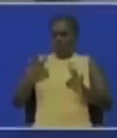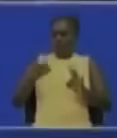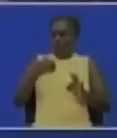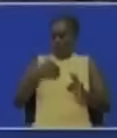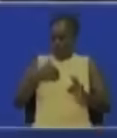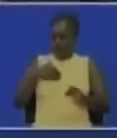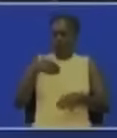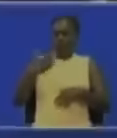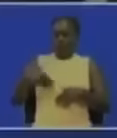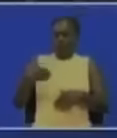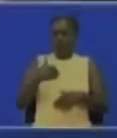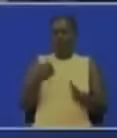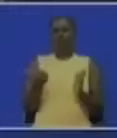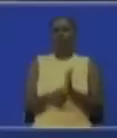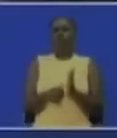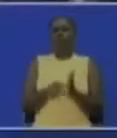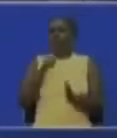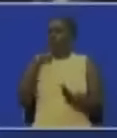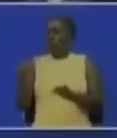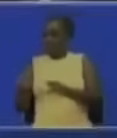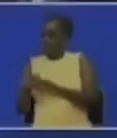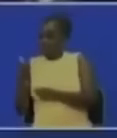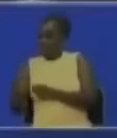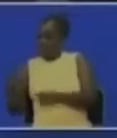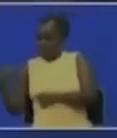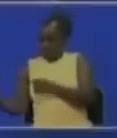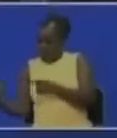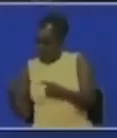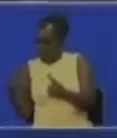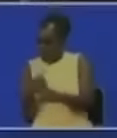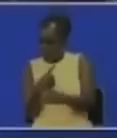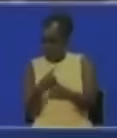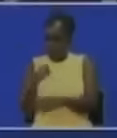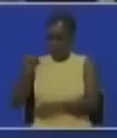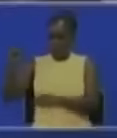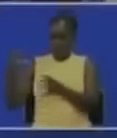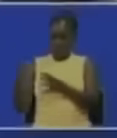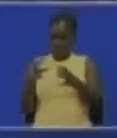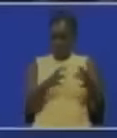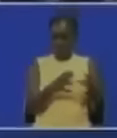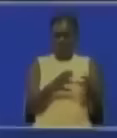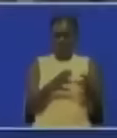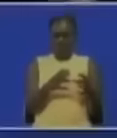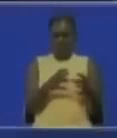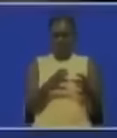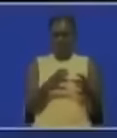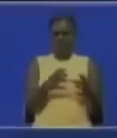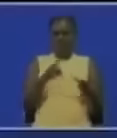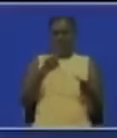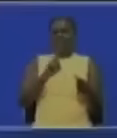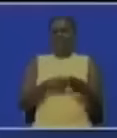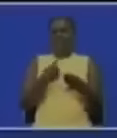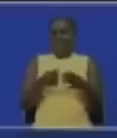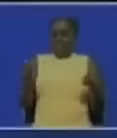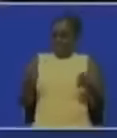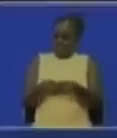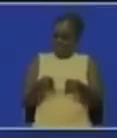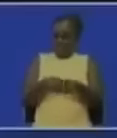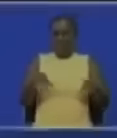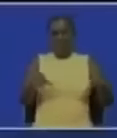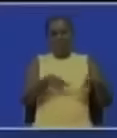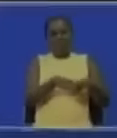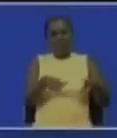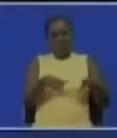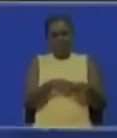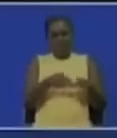drama. When it's not members of the County Assembly from different political divides disagreeing, it is the same members up in